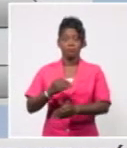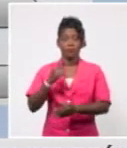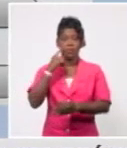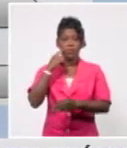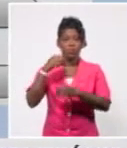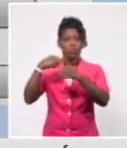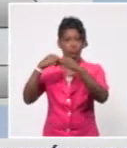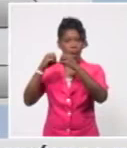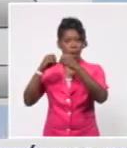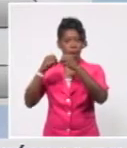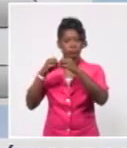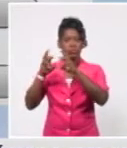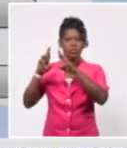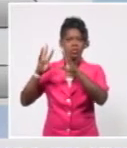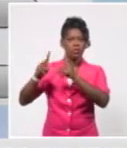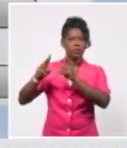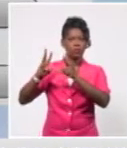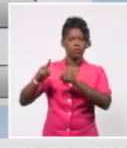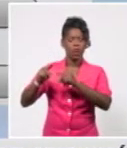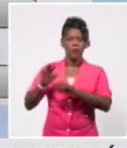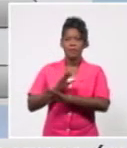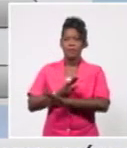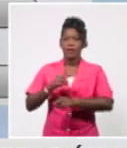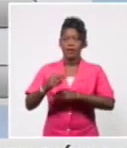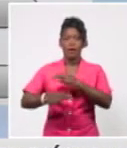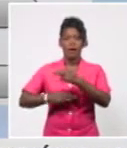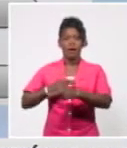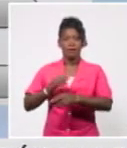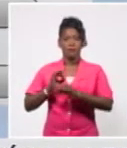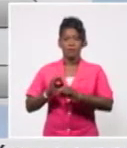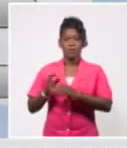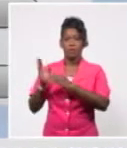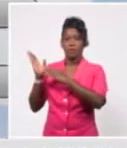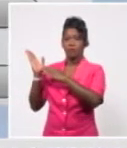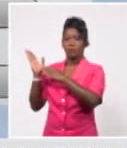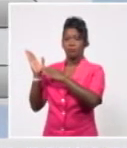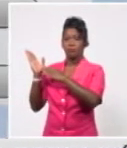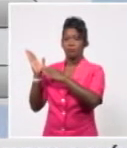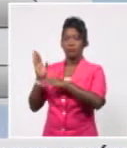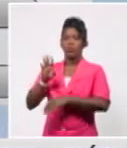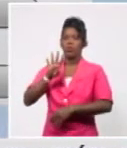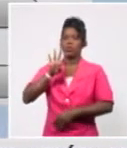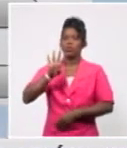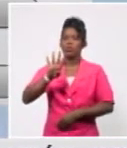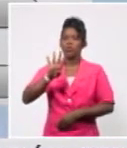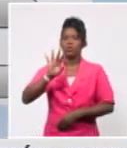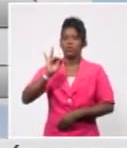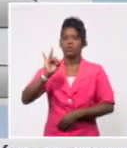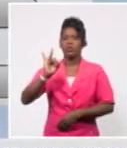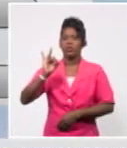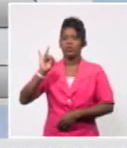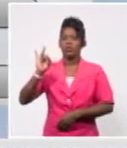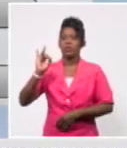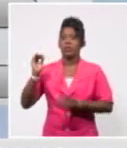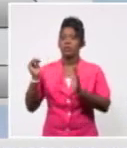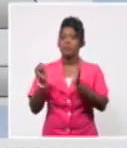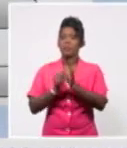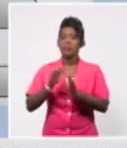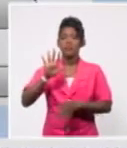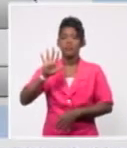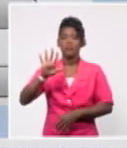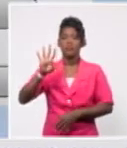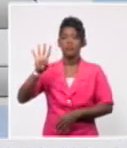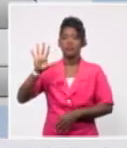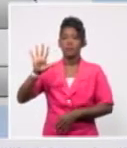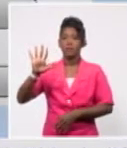60 people. This brings the total number of samples processed in the entire country